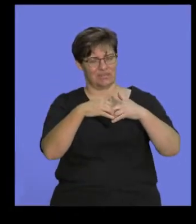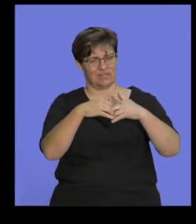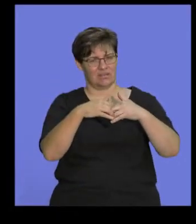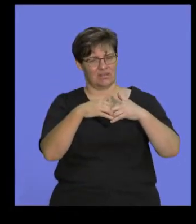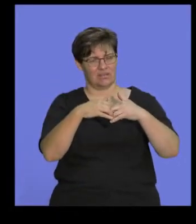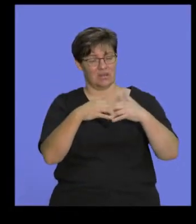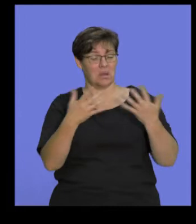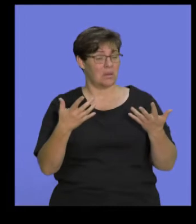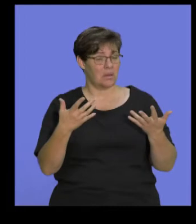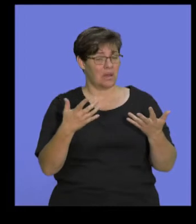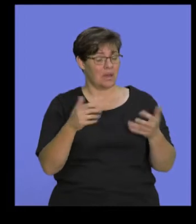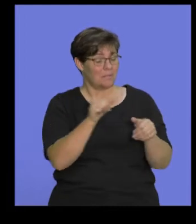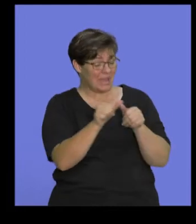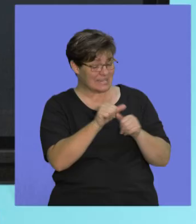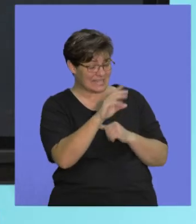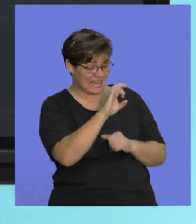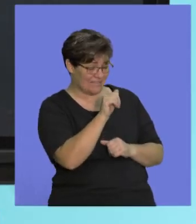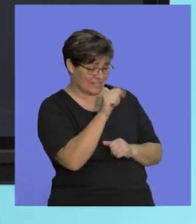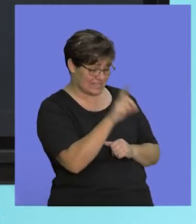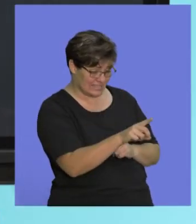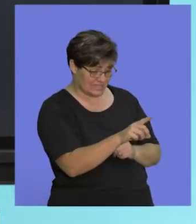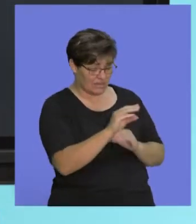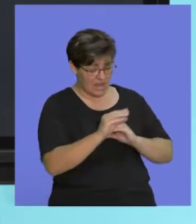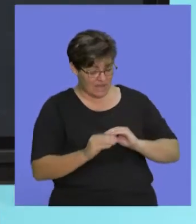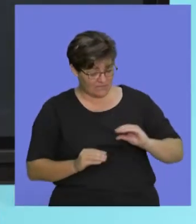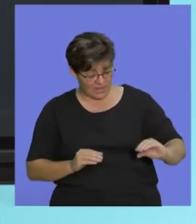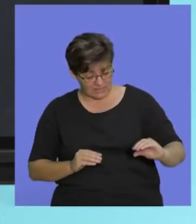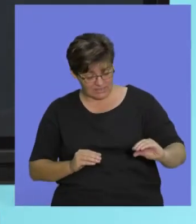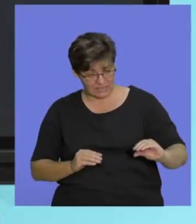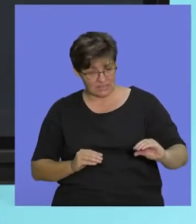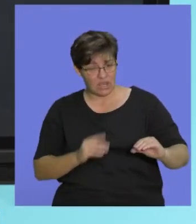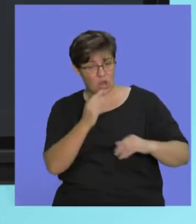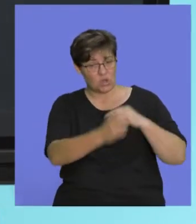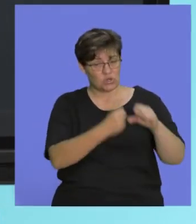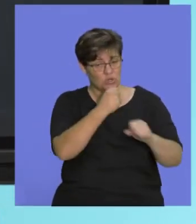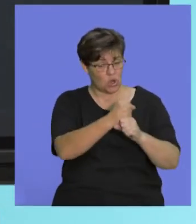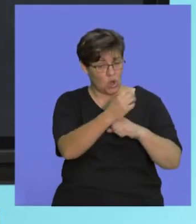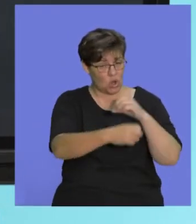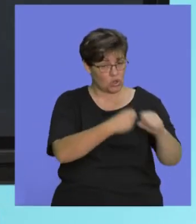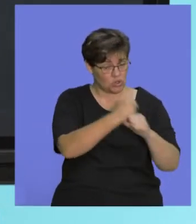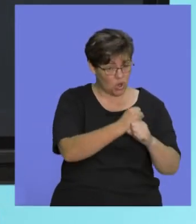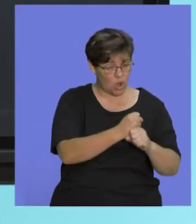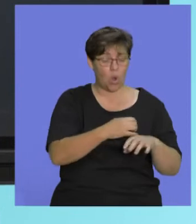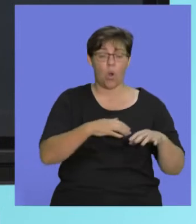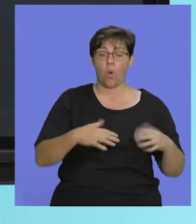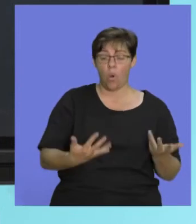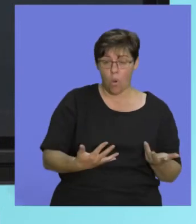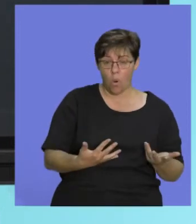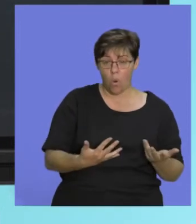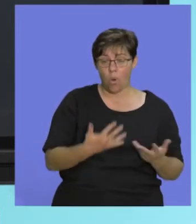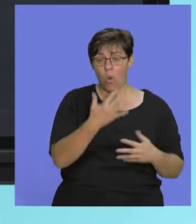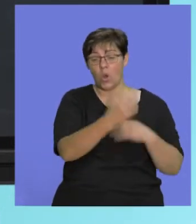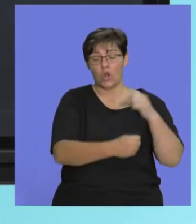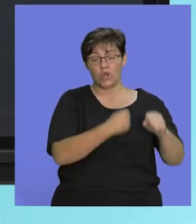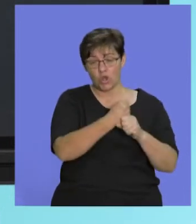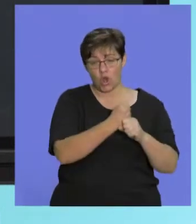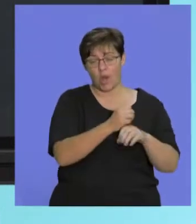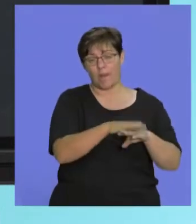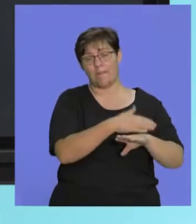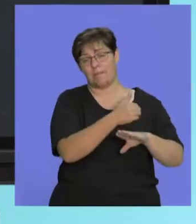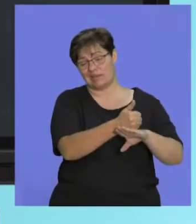say exactly, is it best for David to invest the money on an annually basis or on an